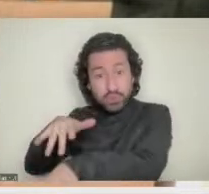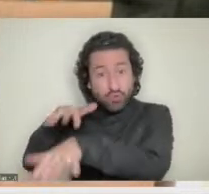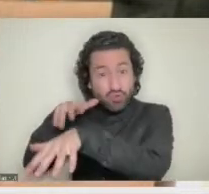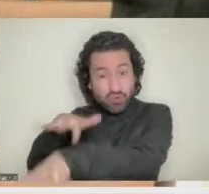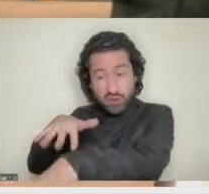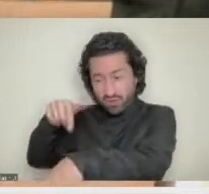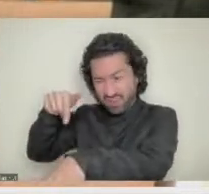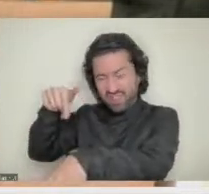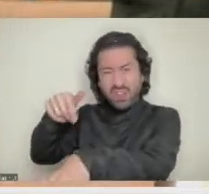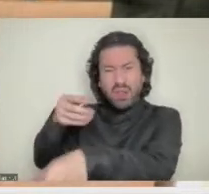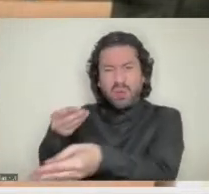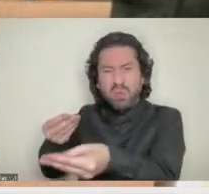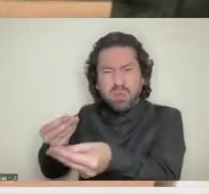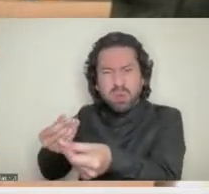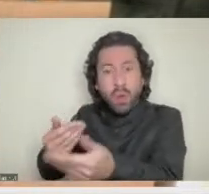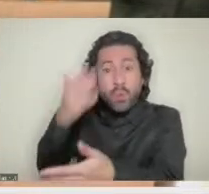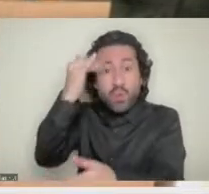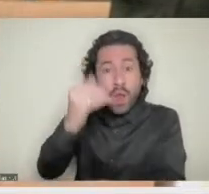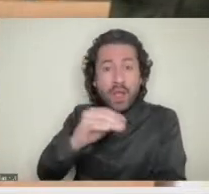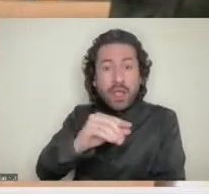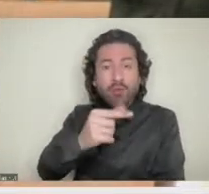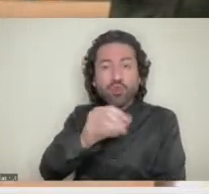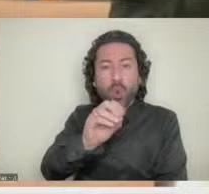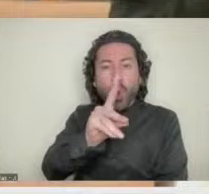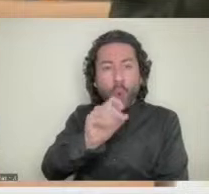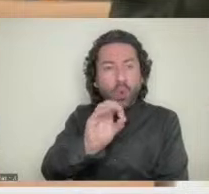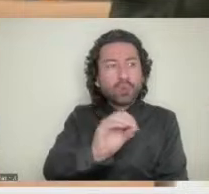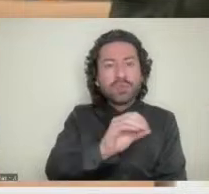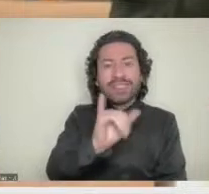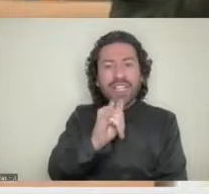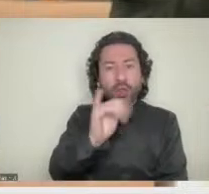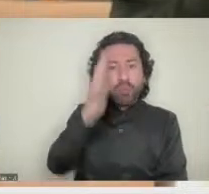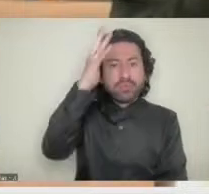of rivers as a result of